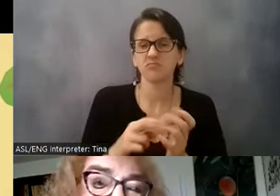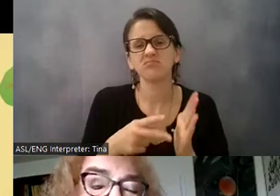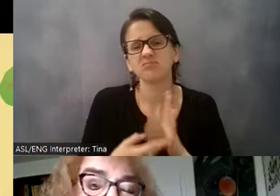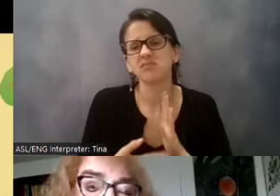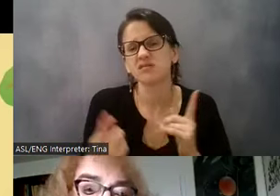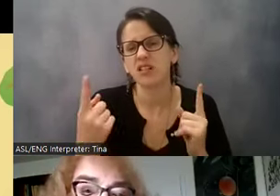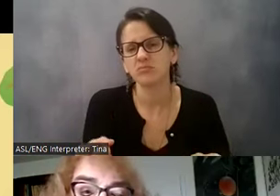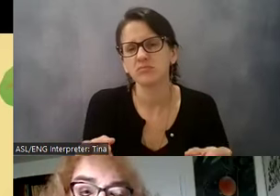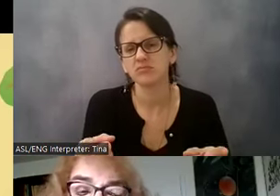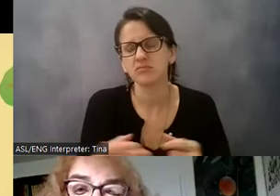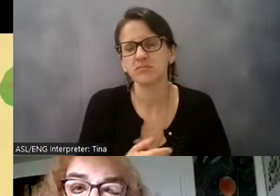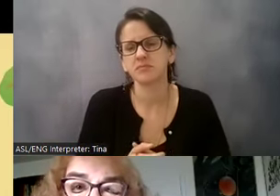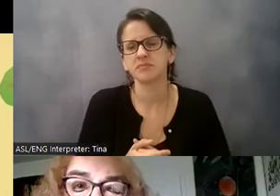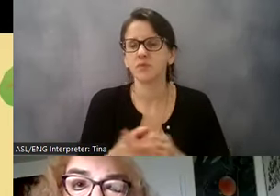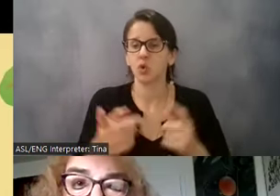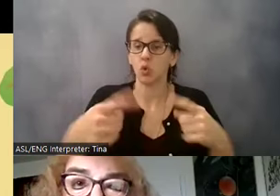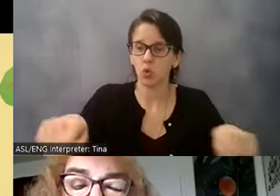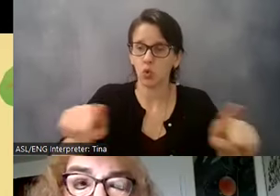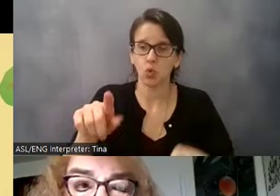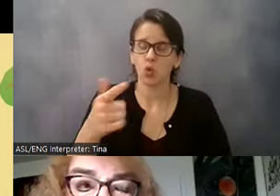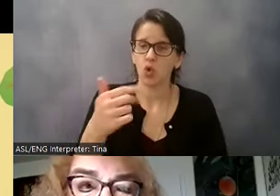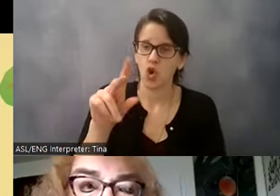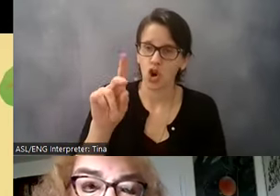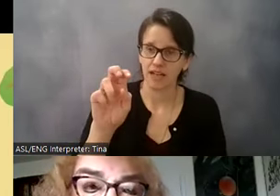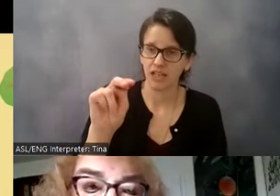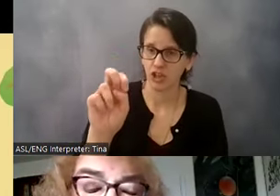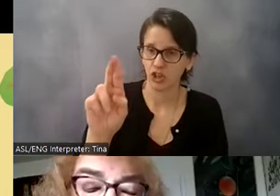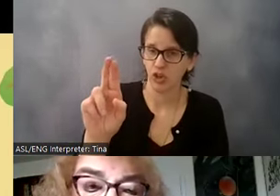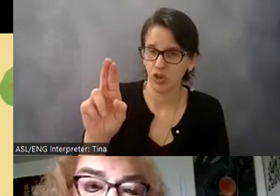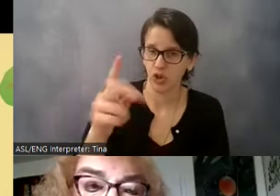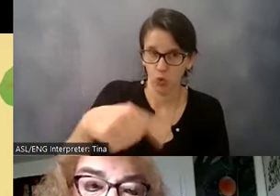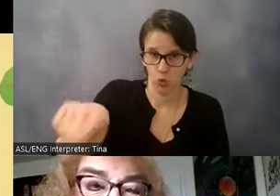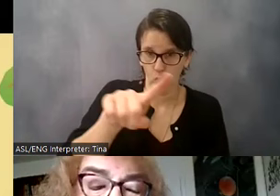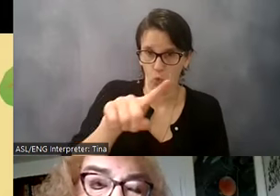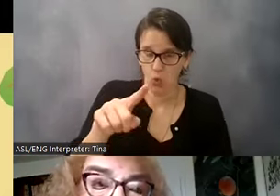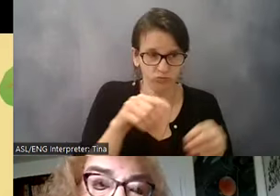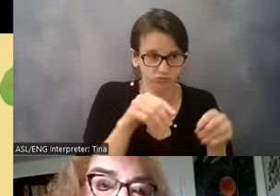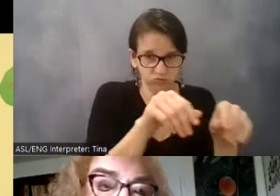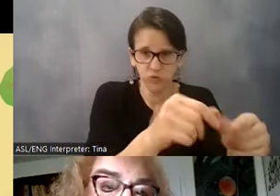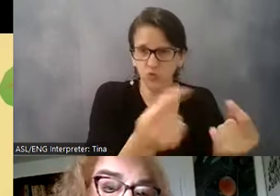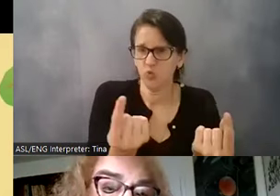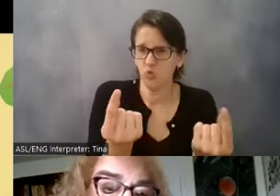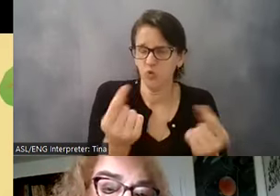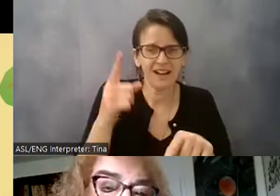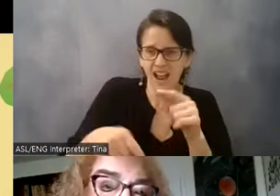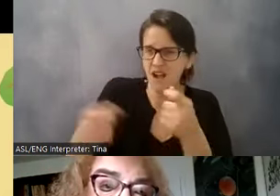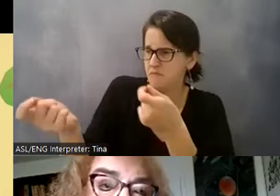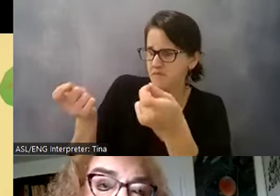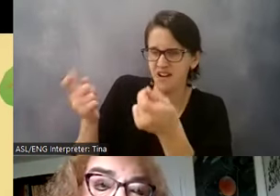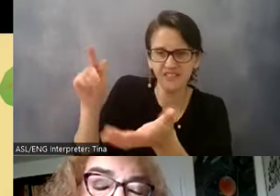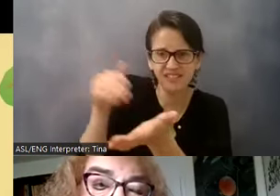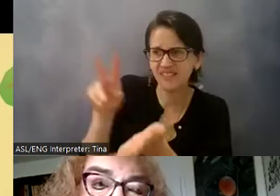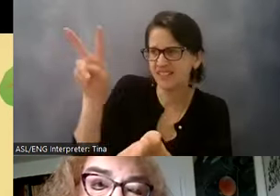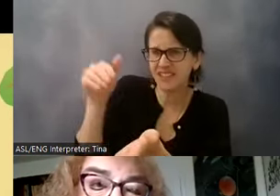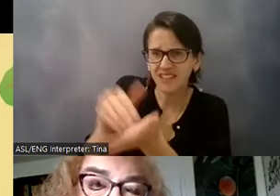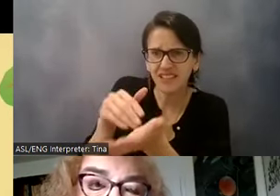So what can you do as a gardener? I mean, you can't manage those thousands of acres